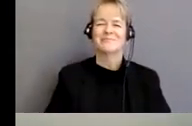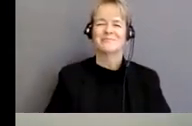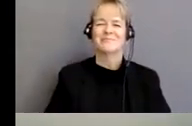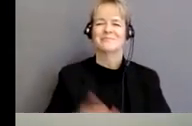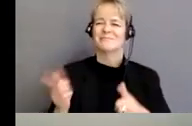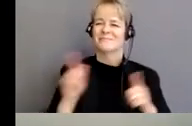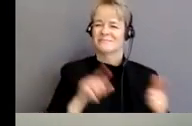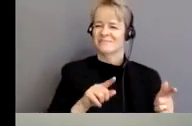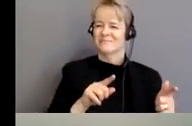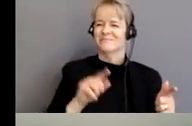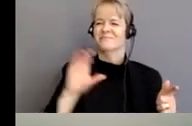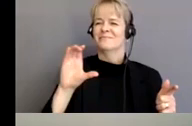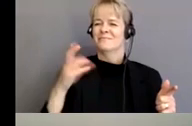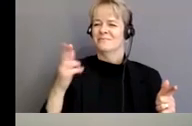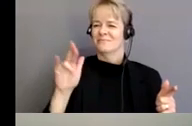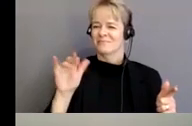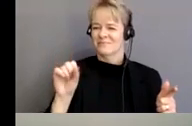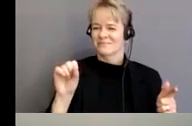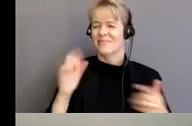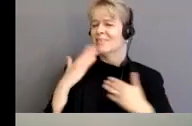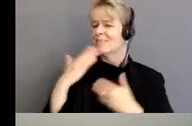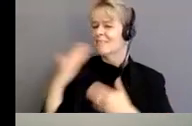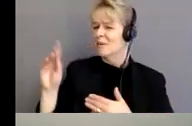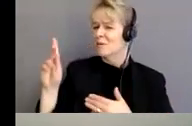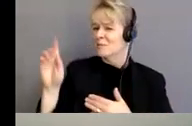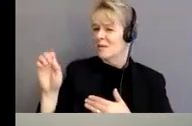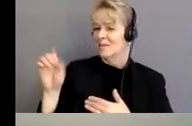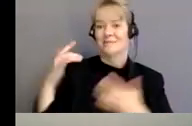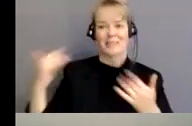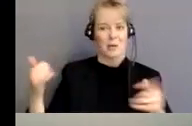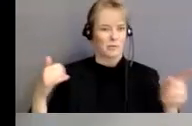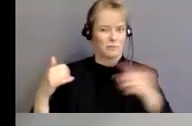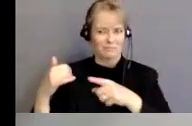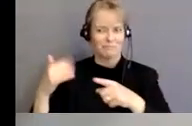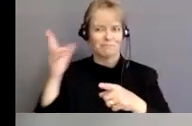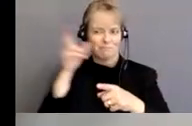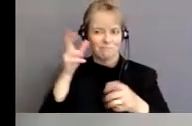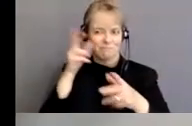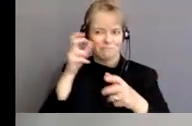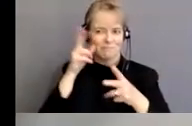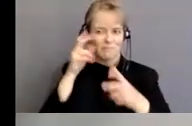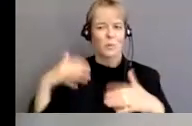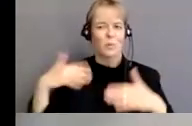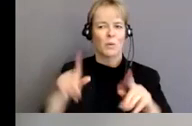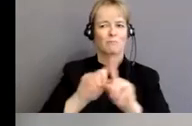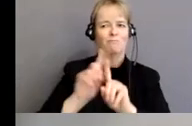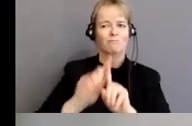Thanks, Mike. So now you've heard from Mike all about the different types of frauds that are happening out there and what some of